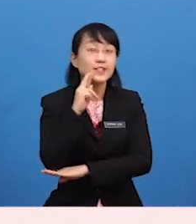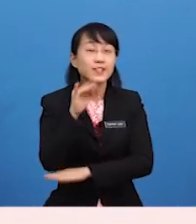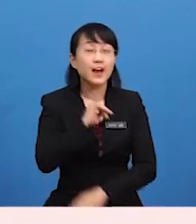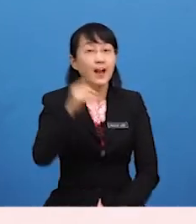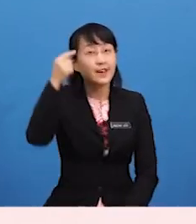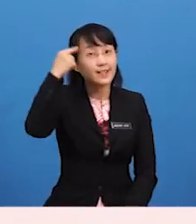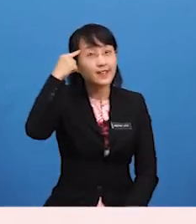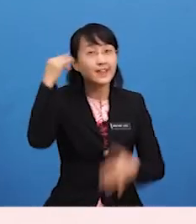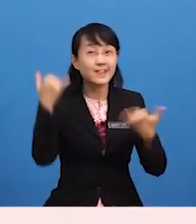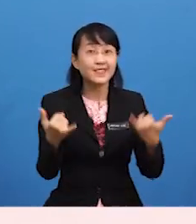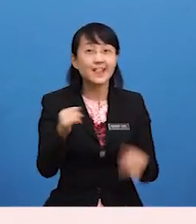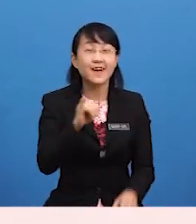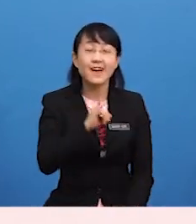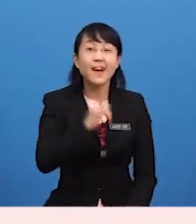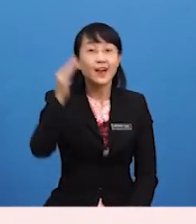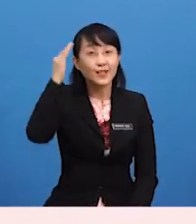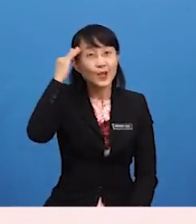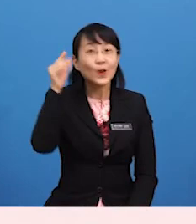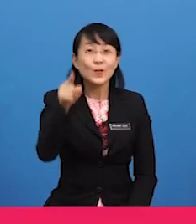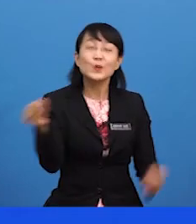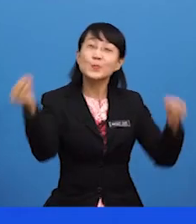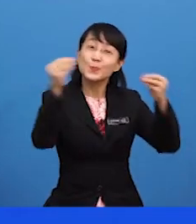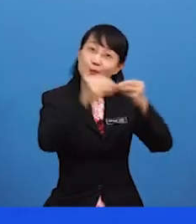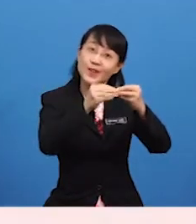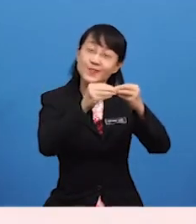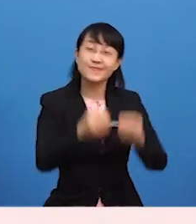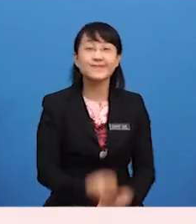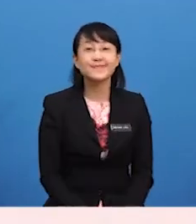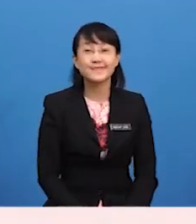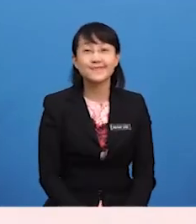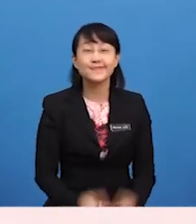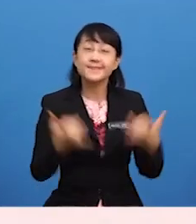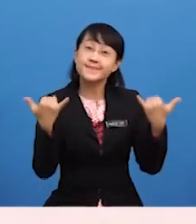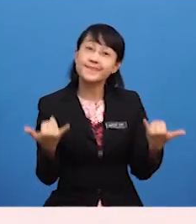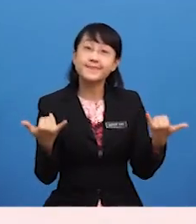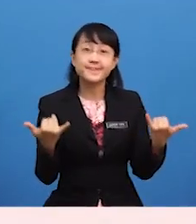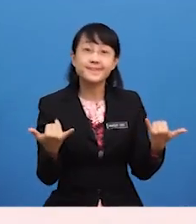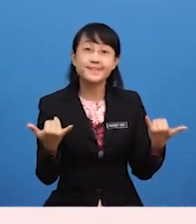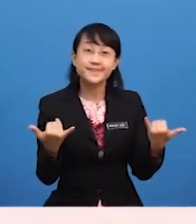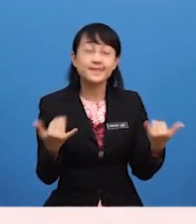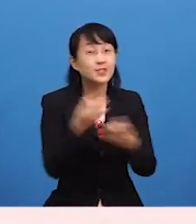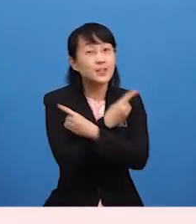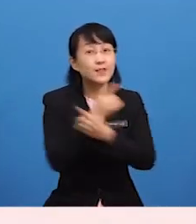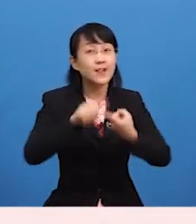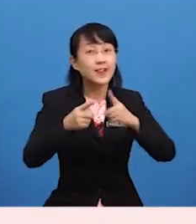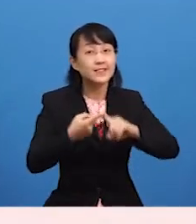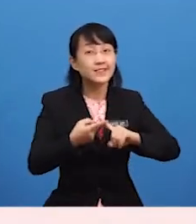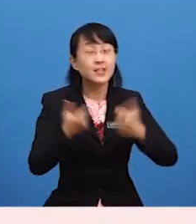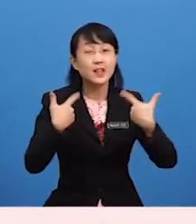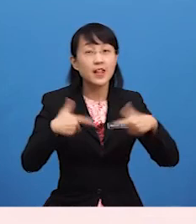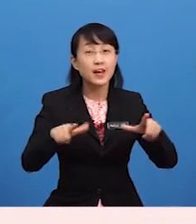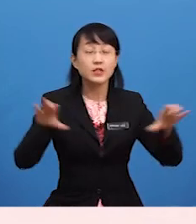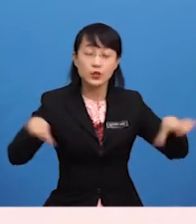think by now, I should be able to get to know you a little bit more. Now, dear friends, let's do a